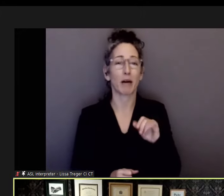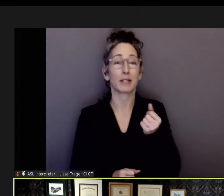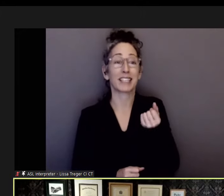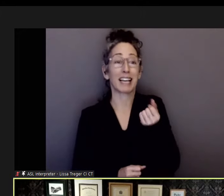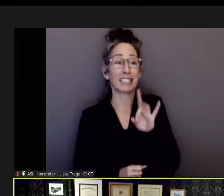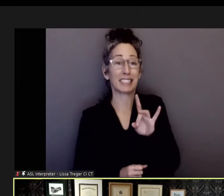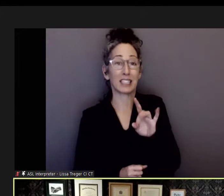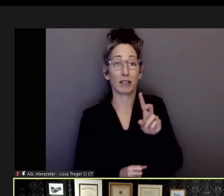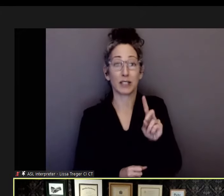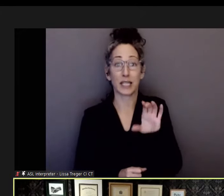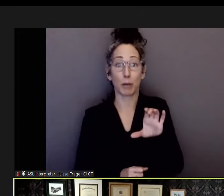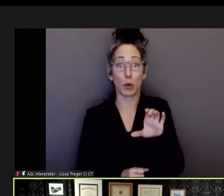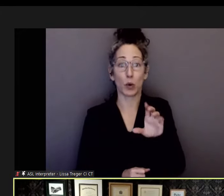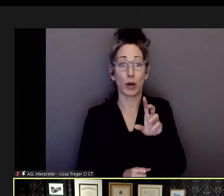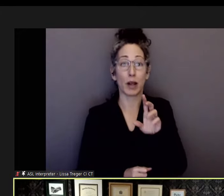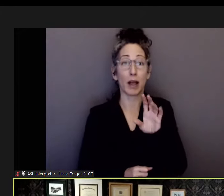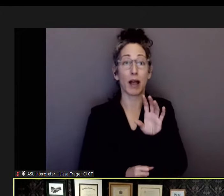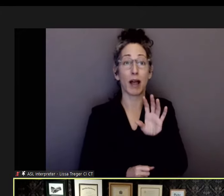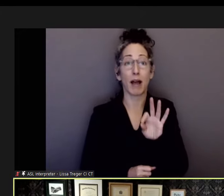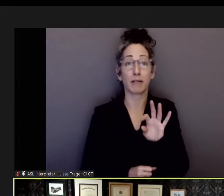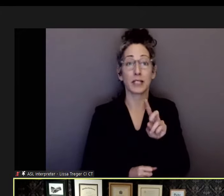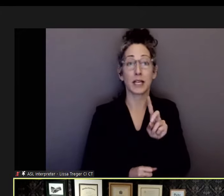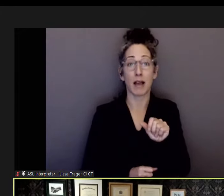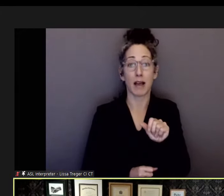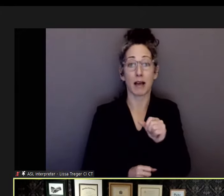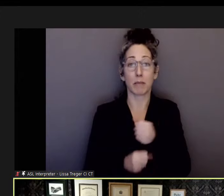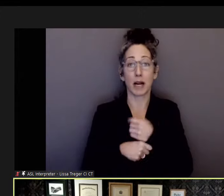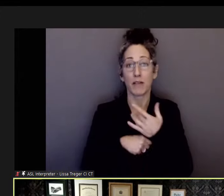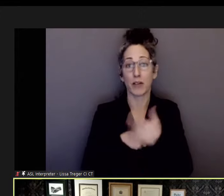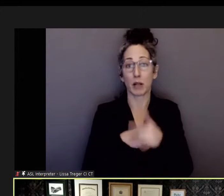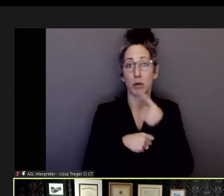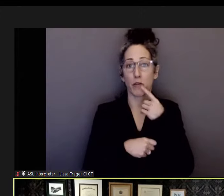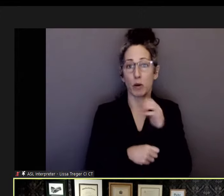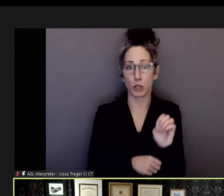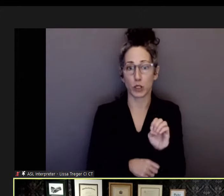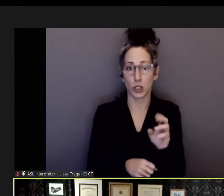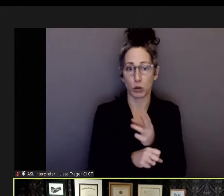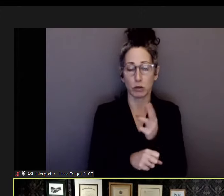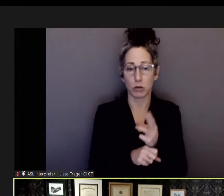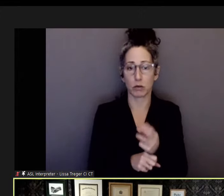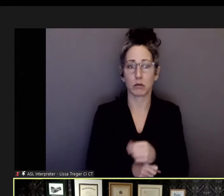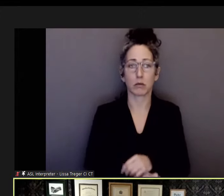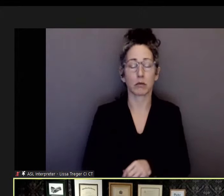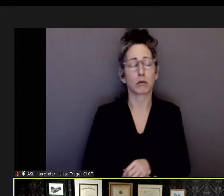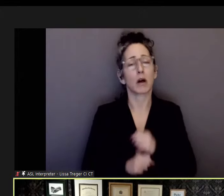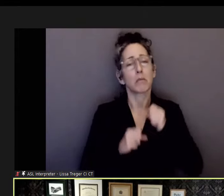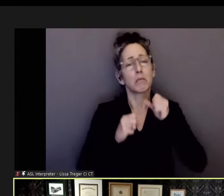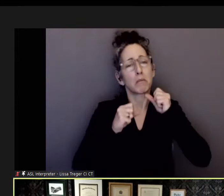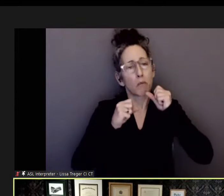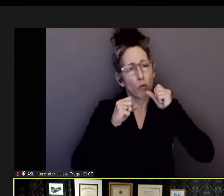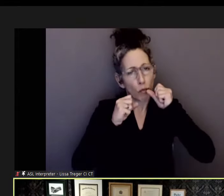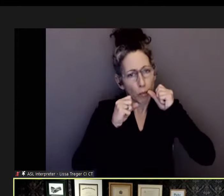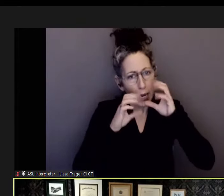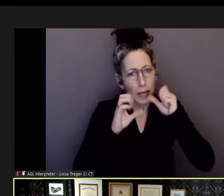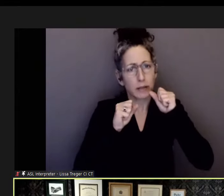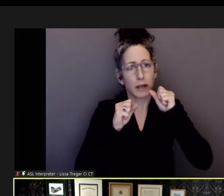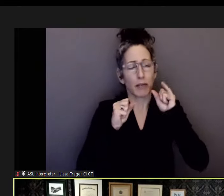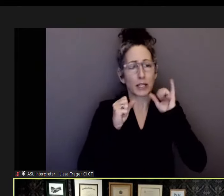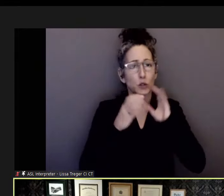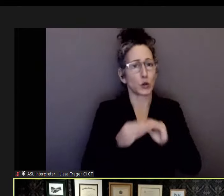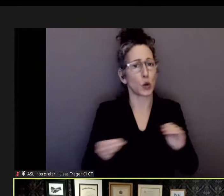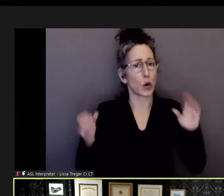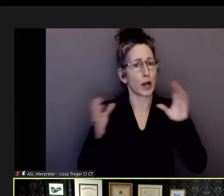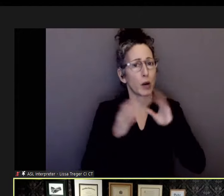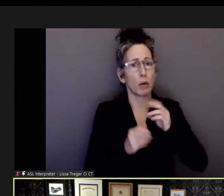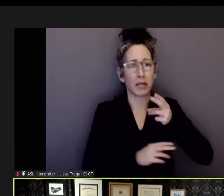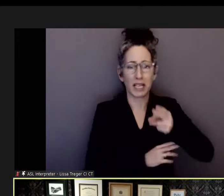December that the FDA made the vaccine available for emergency use, which is just a remarkable feat and will be a story that will be told many